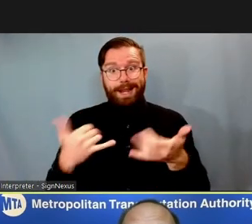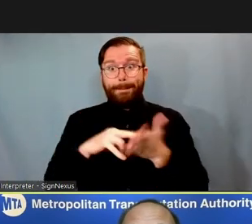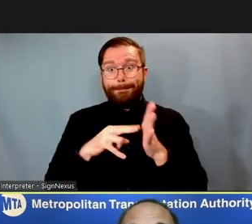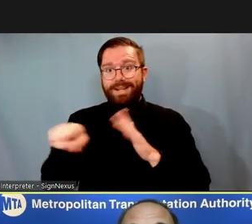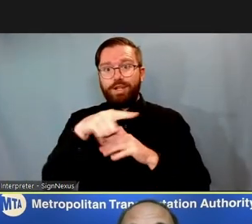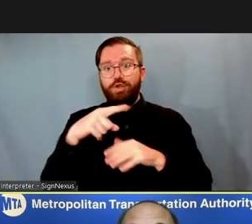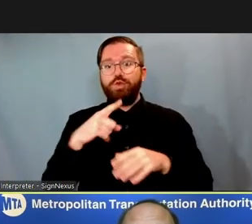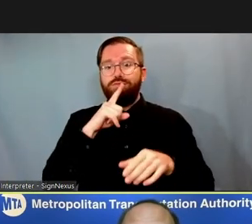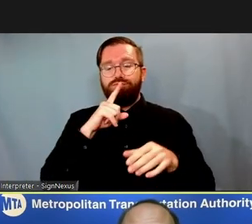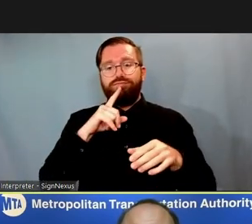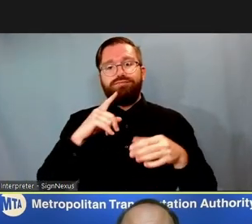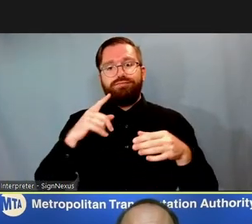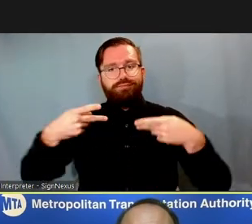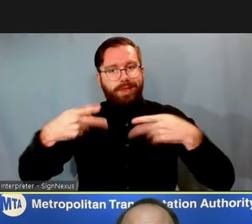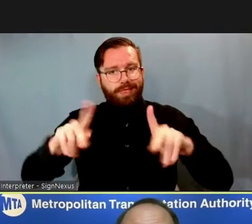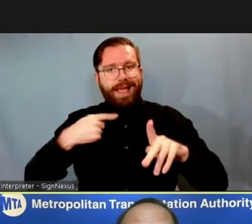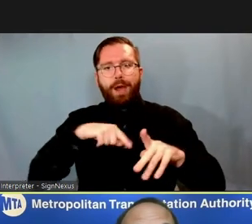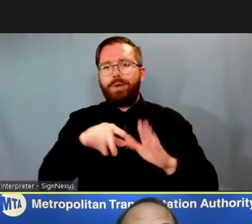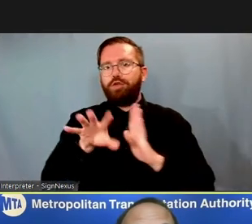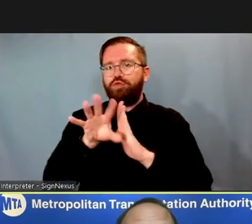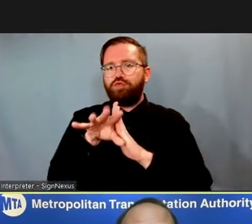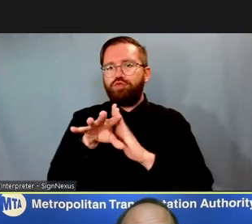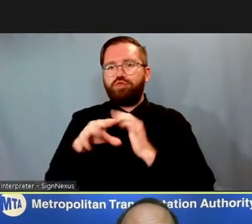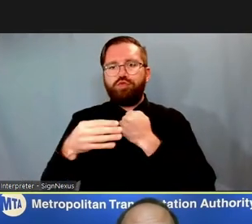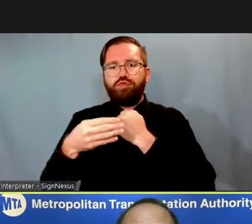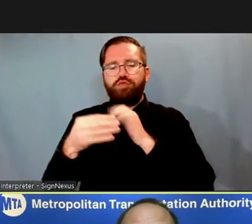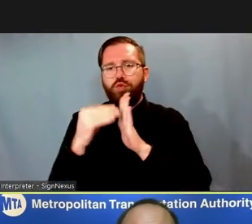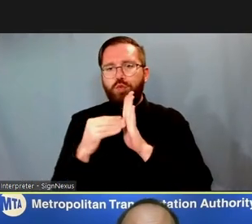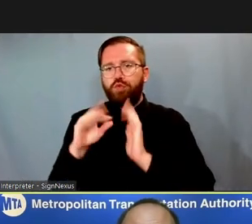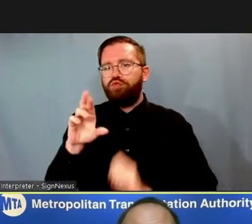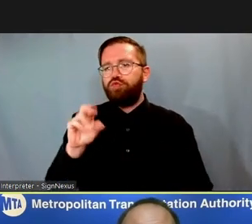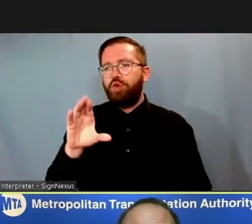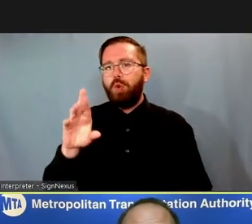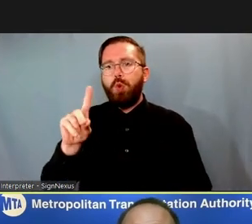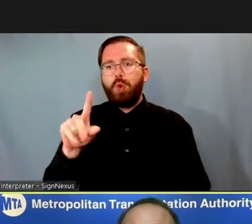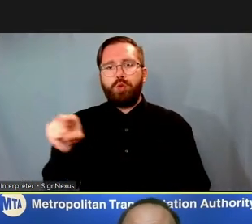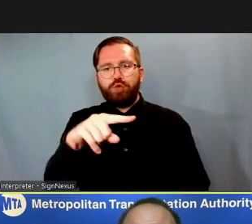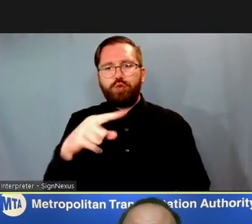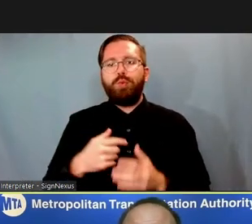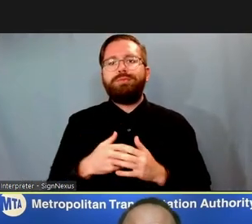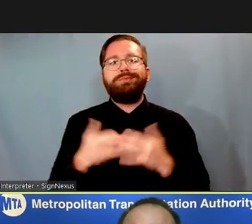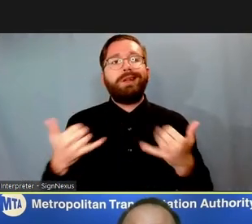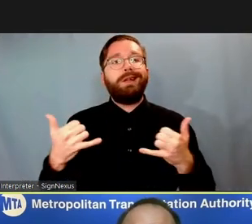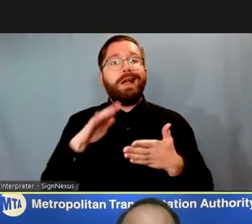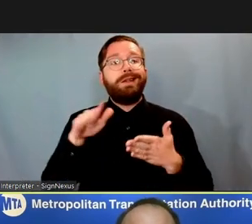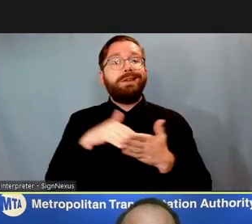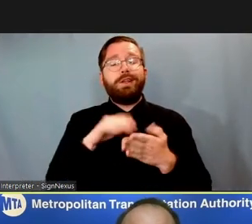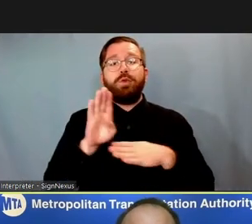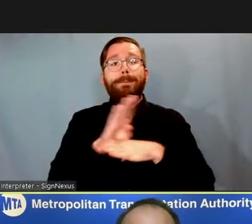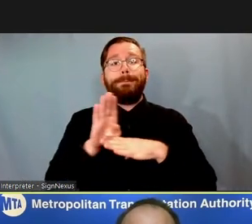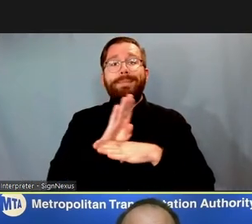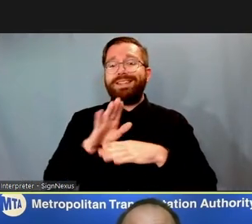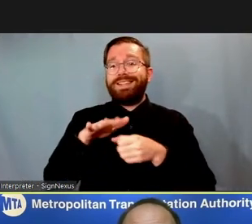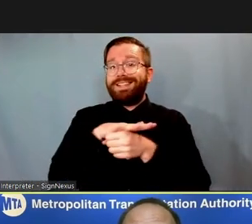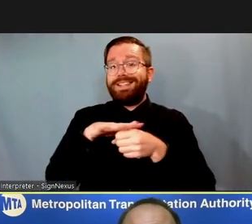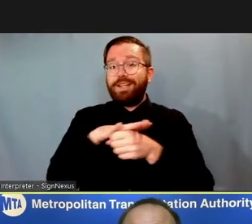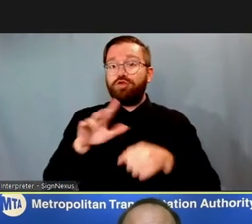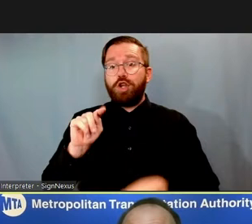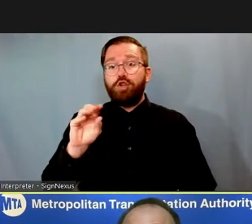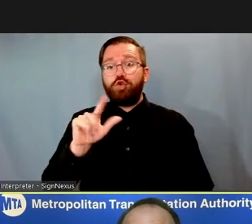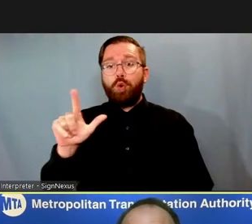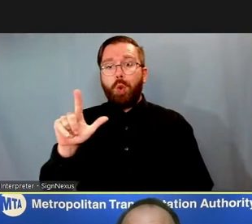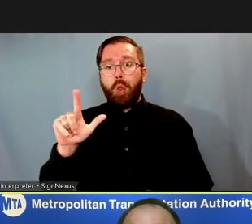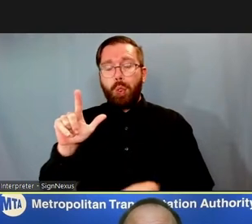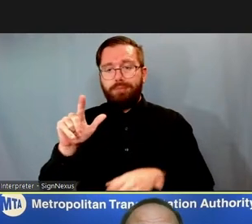today's hearing will begin with opening remarks followed by a presentation on the central business district tolling program environmental assessment and then